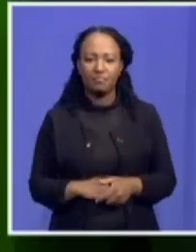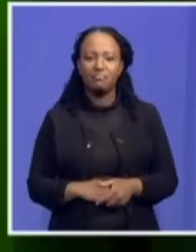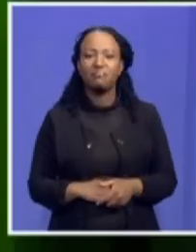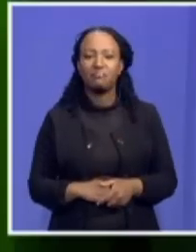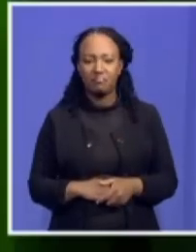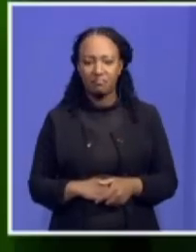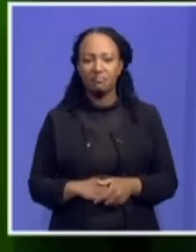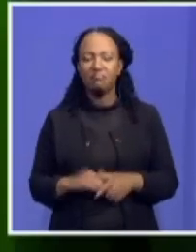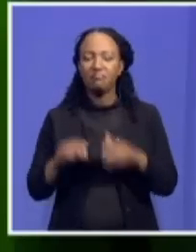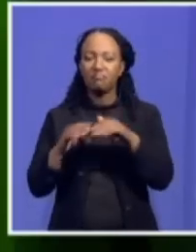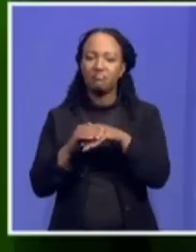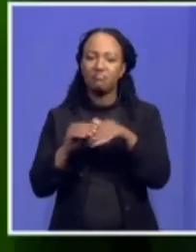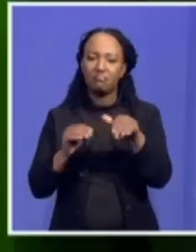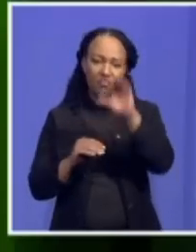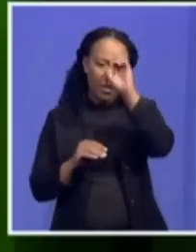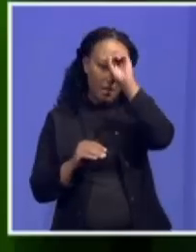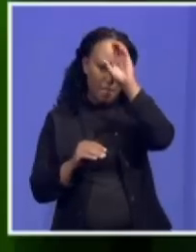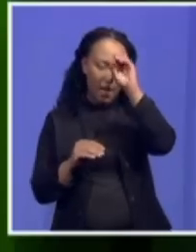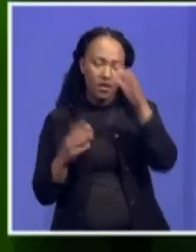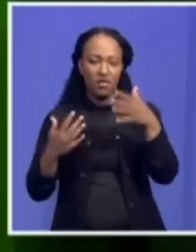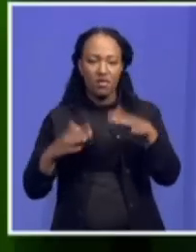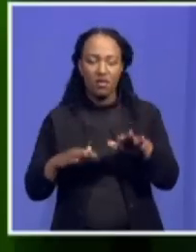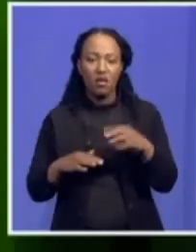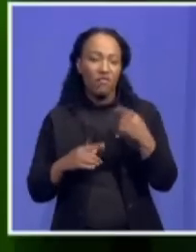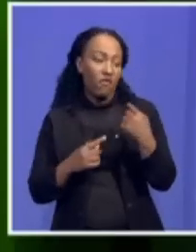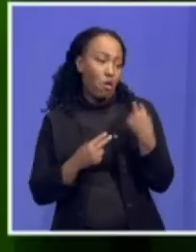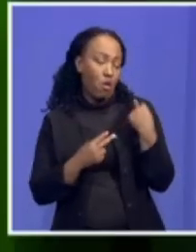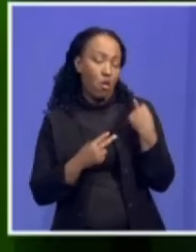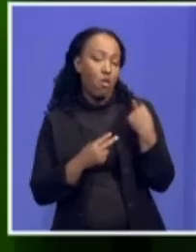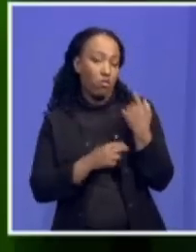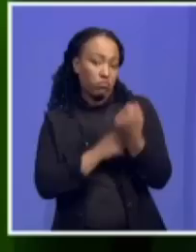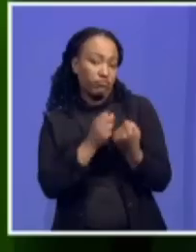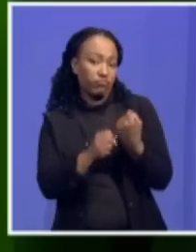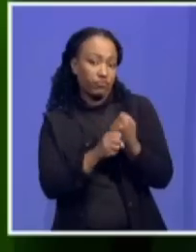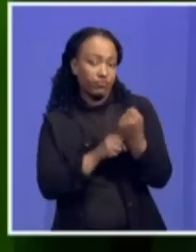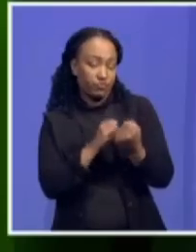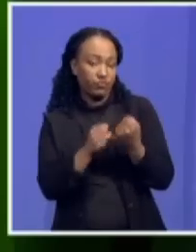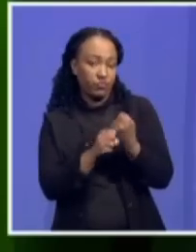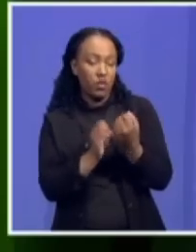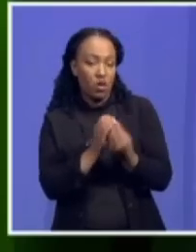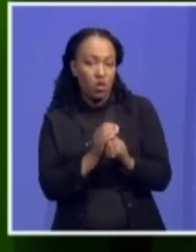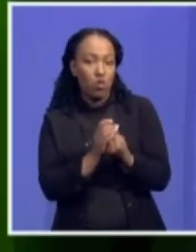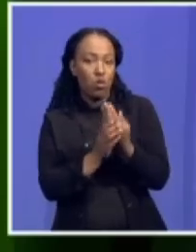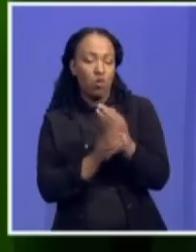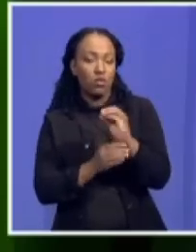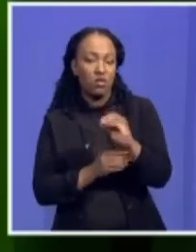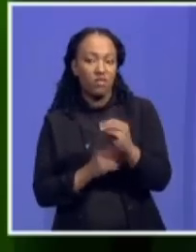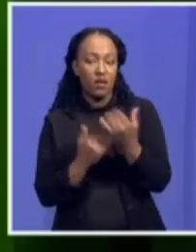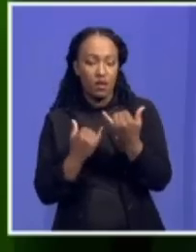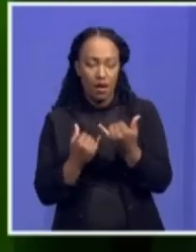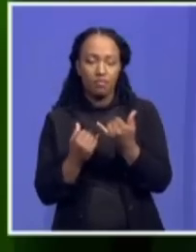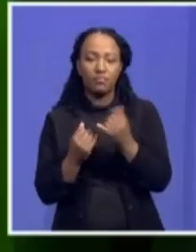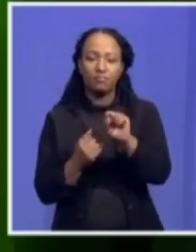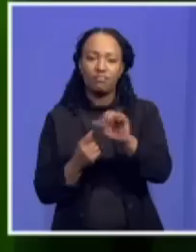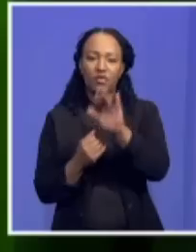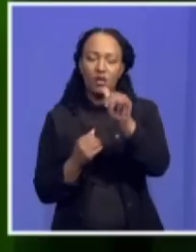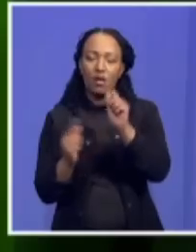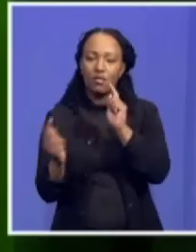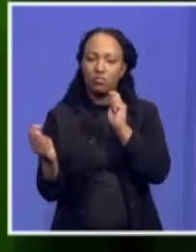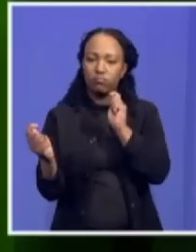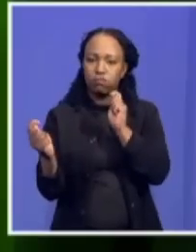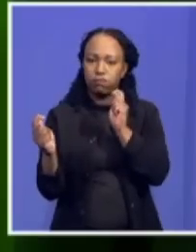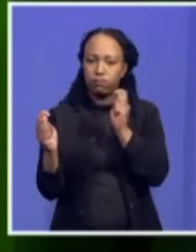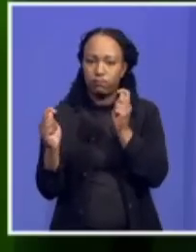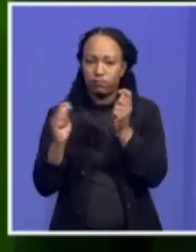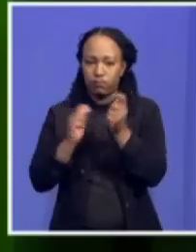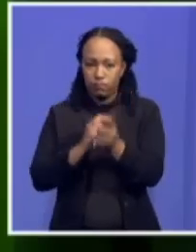out of that. Mining has seen growth in the past year, and South Africa is moving ahead with Just Energy Transition project. The